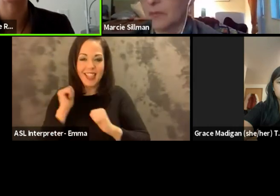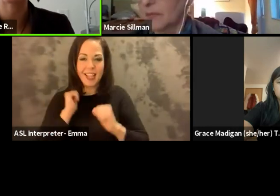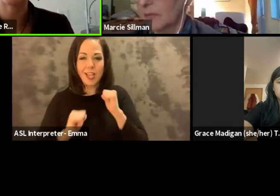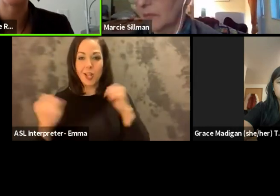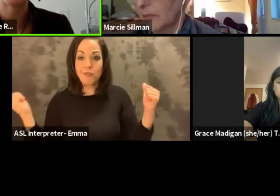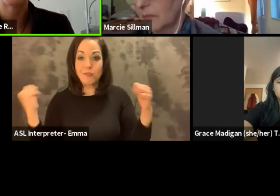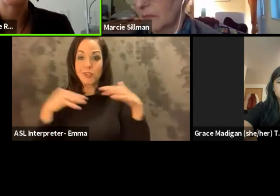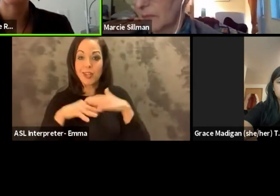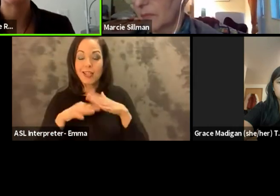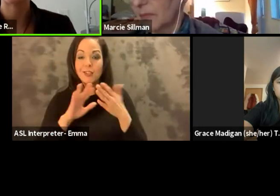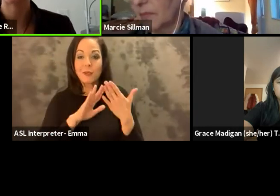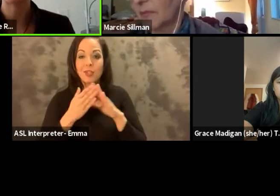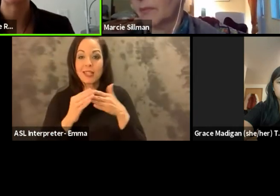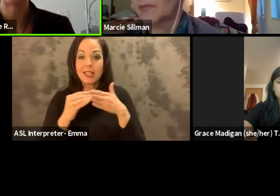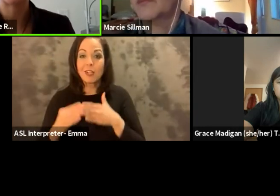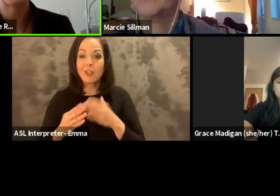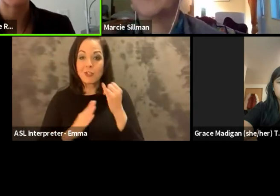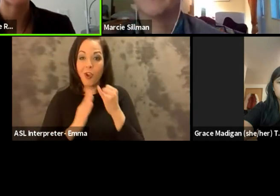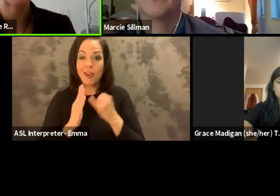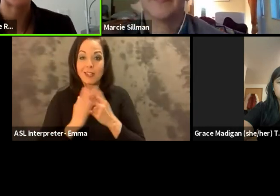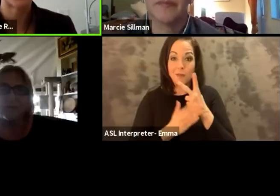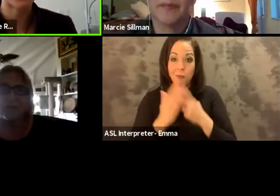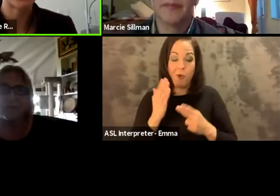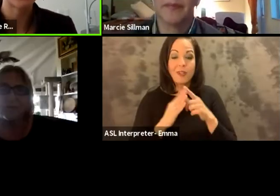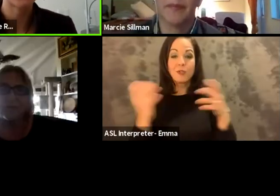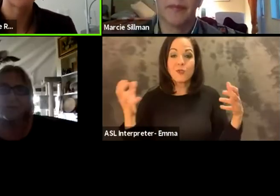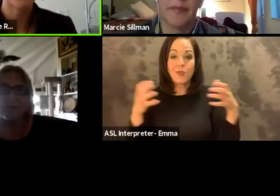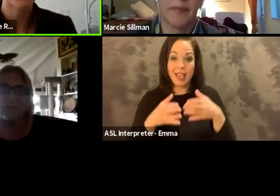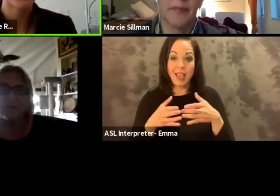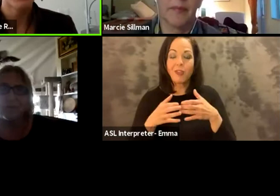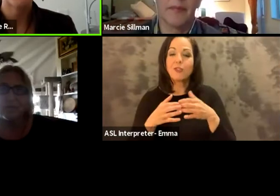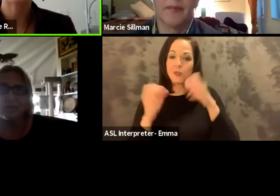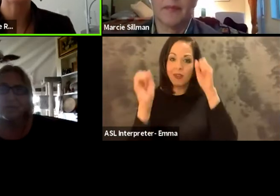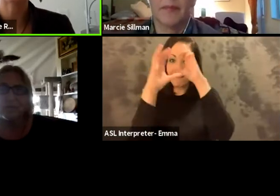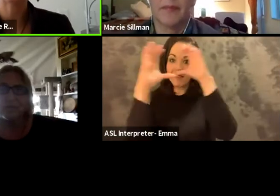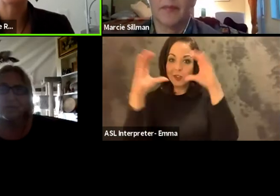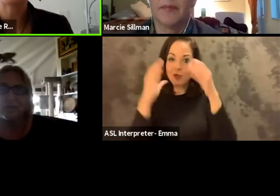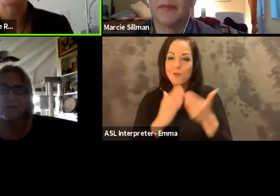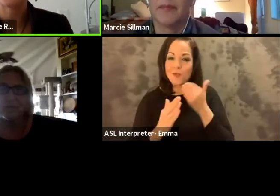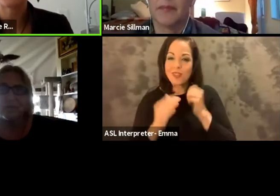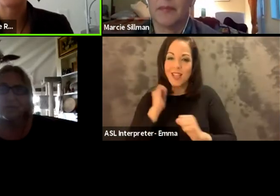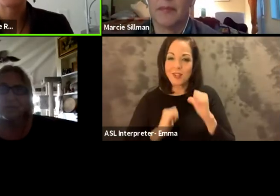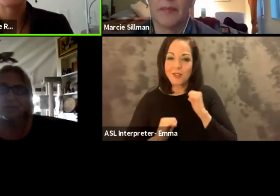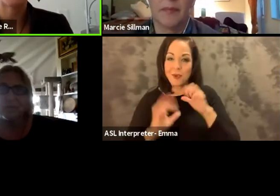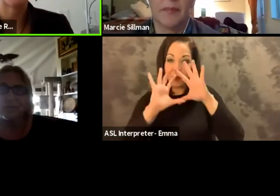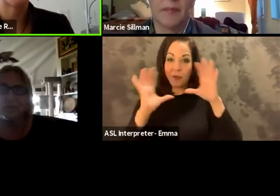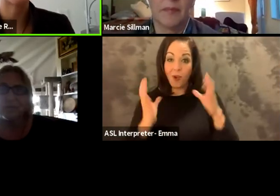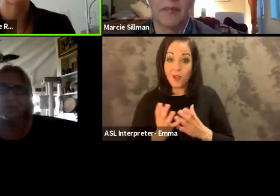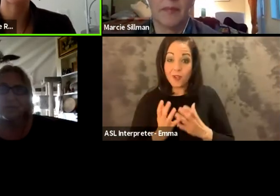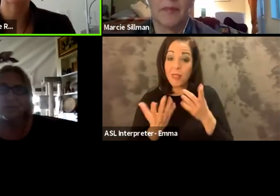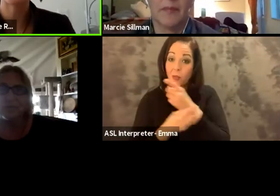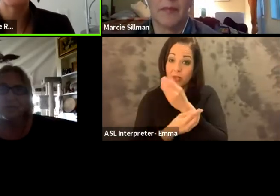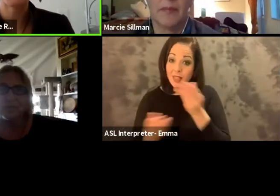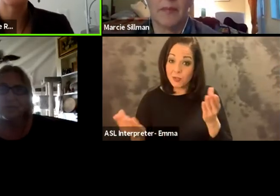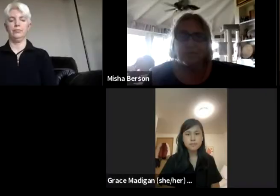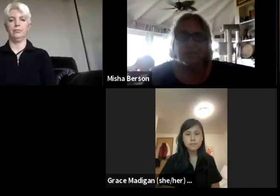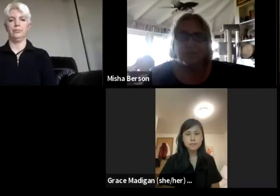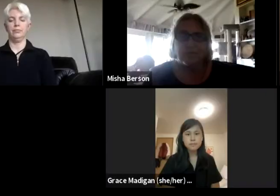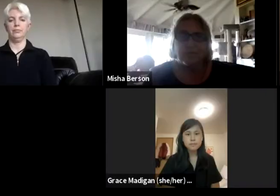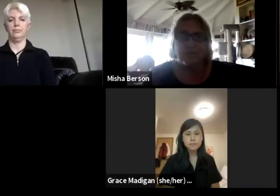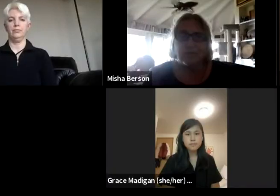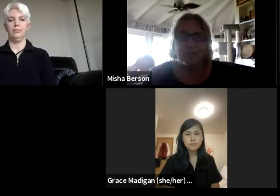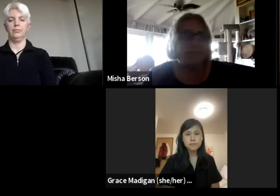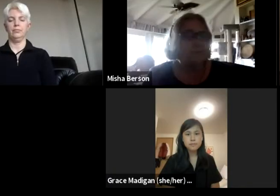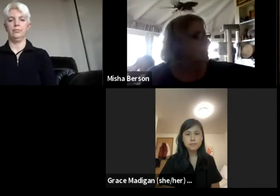community leaders together to envision a new theatrical world. I would like to acknowledge that we are on a traditional land